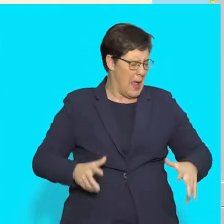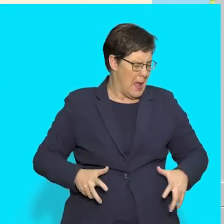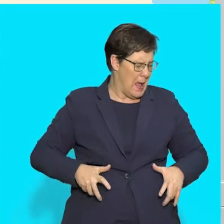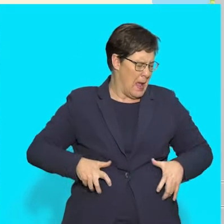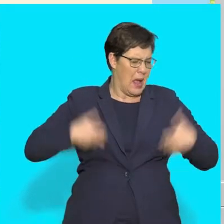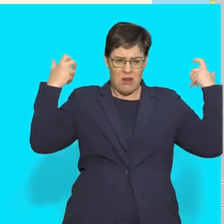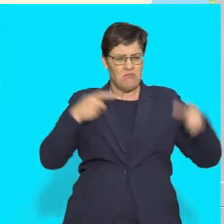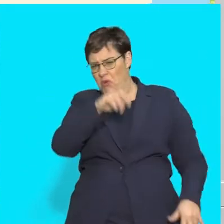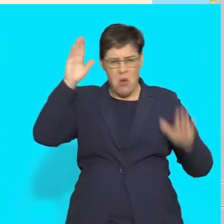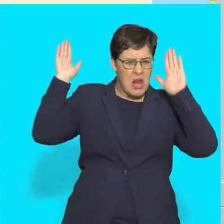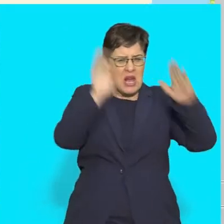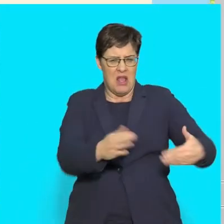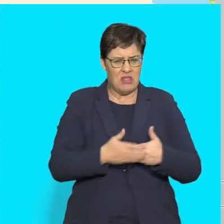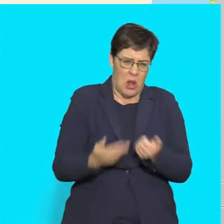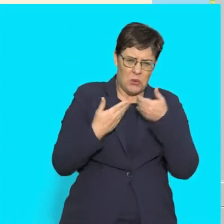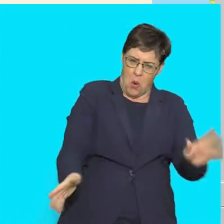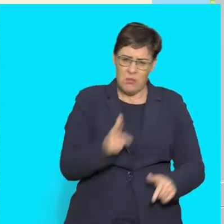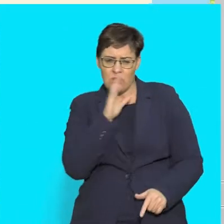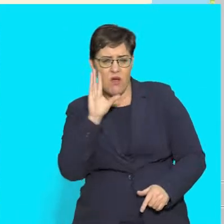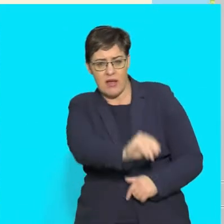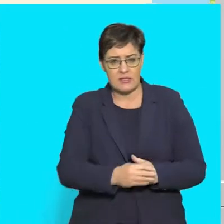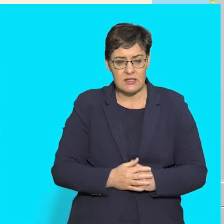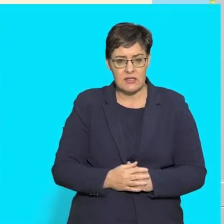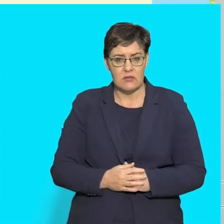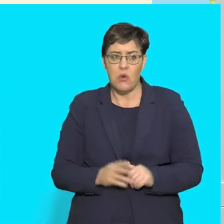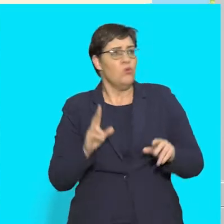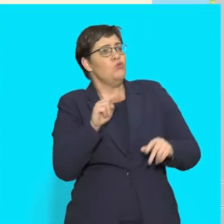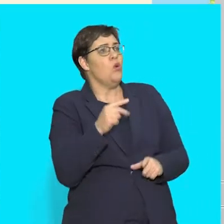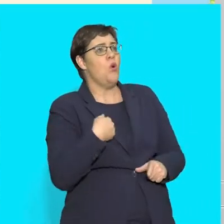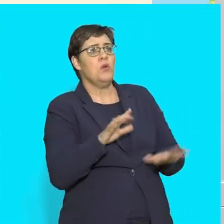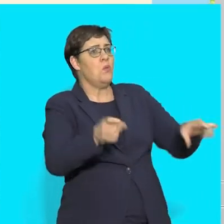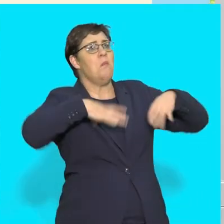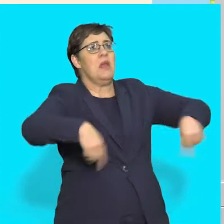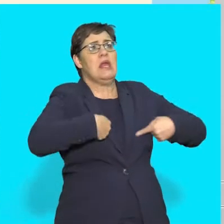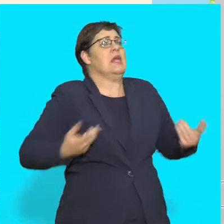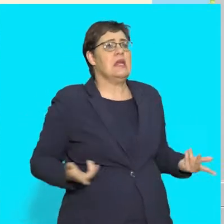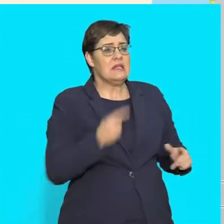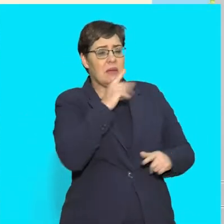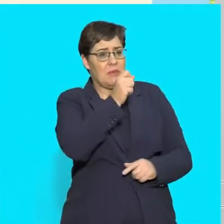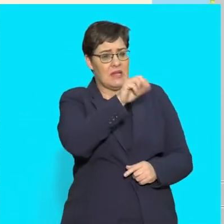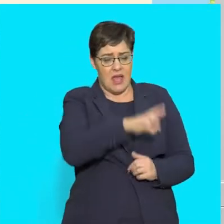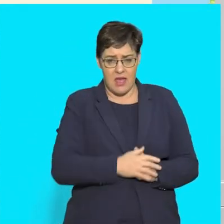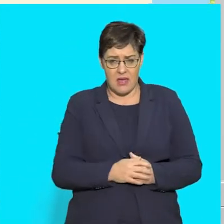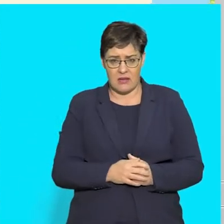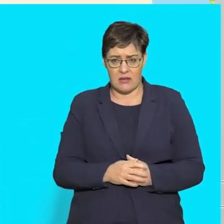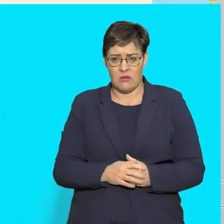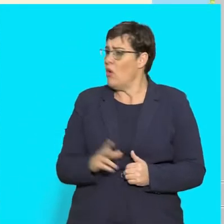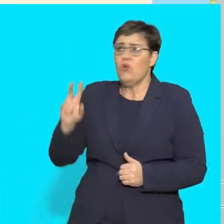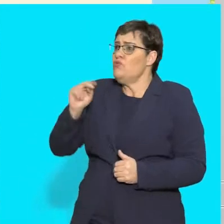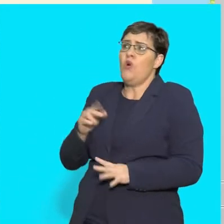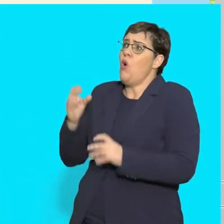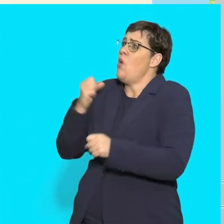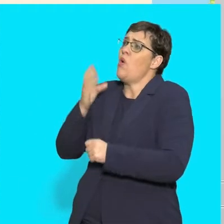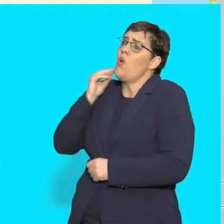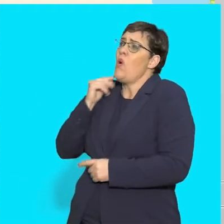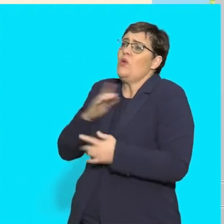angry. Did you leave the gate open? She asked. No, Gogo, it wasn't me, said Peter. No,